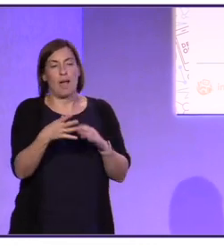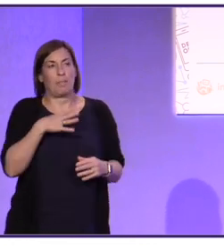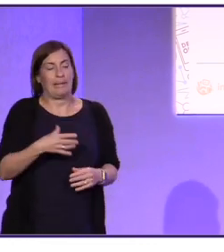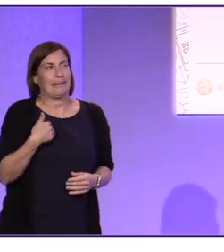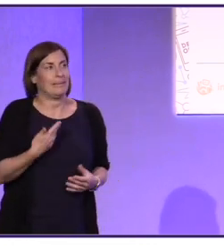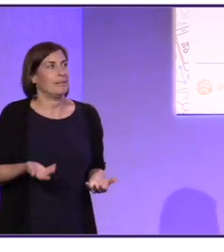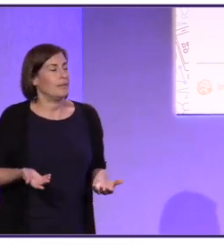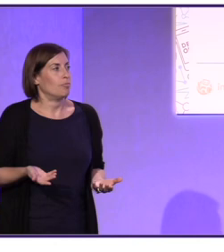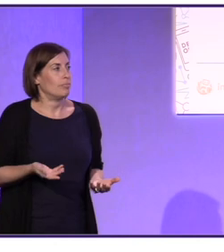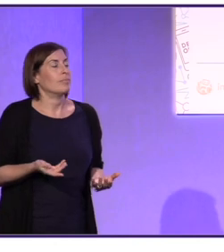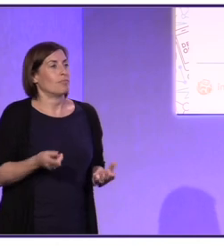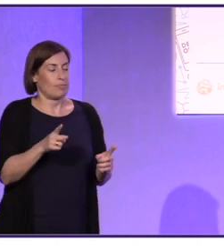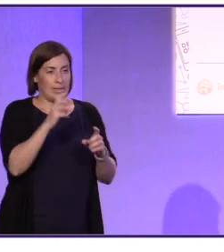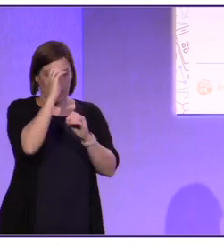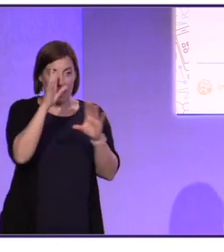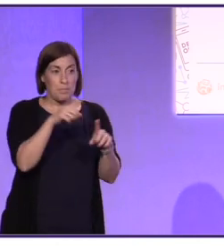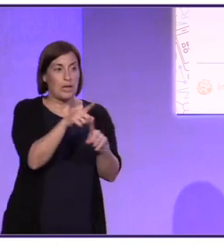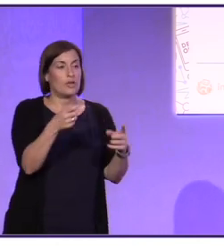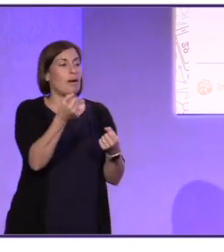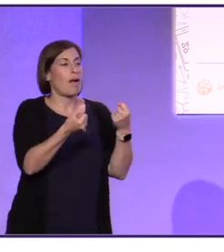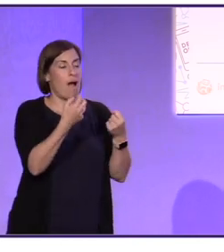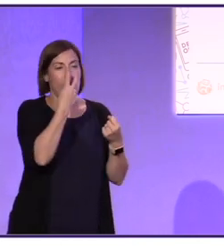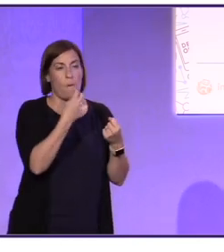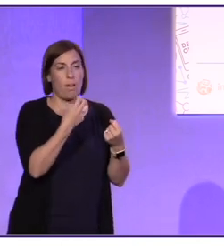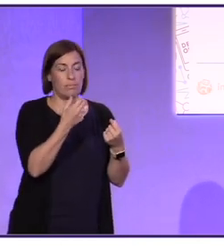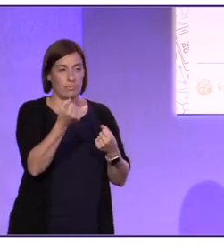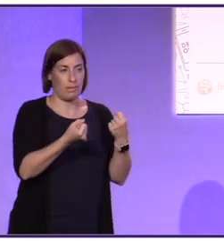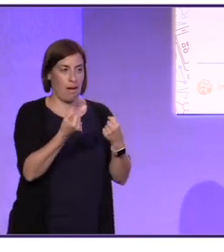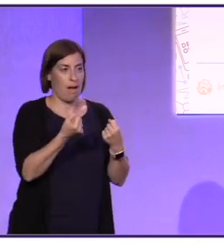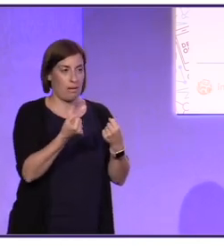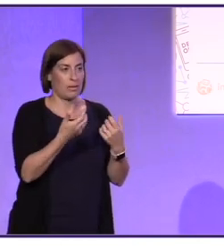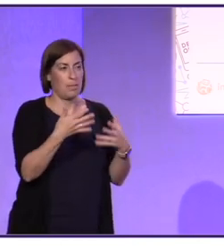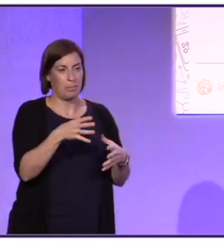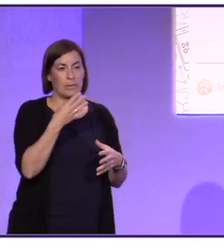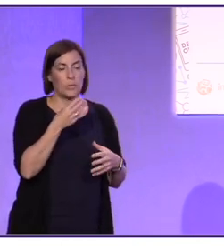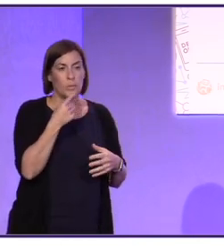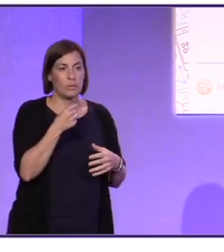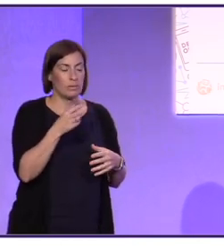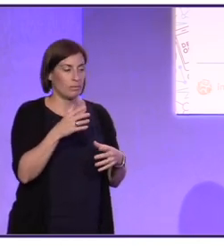Imagine you buy a car, a used car. And not everything is